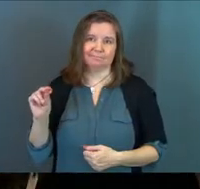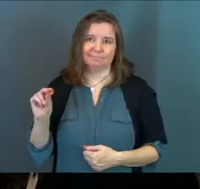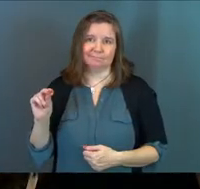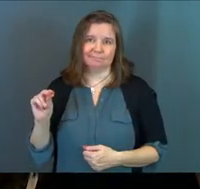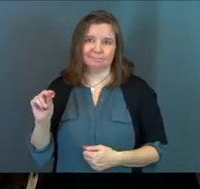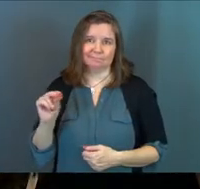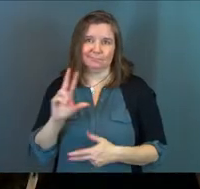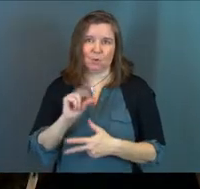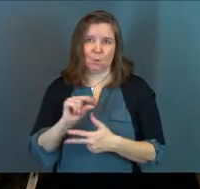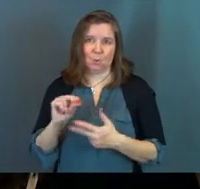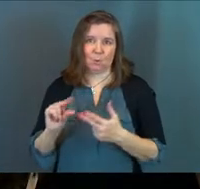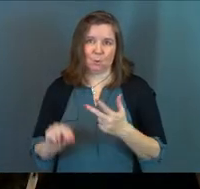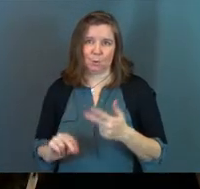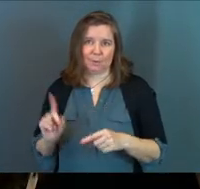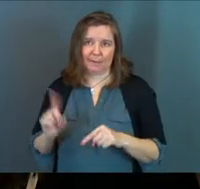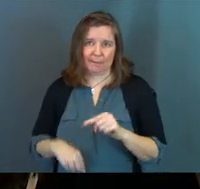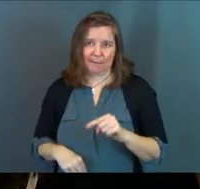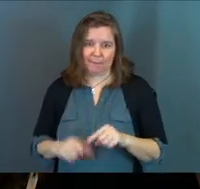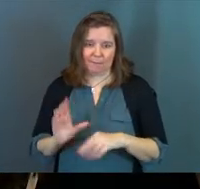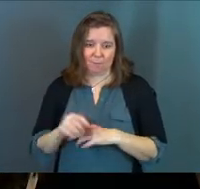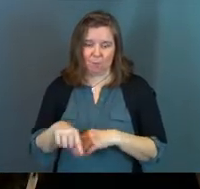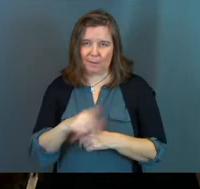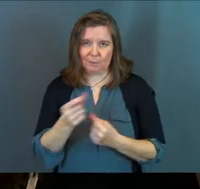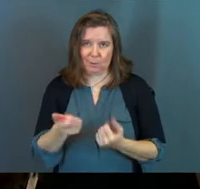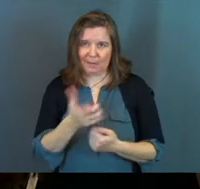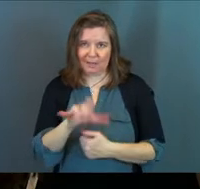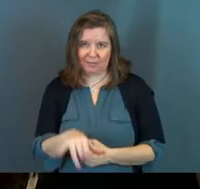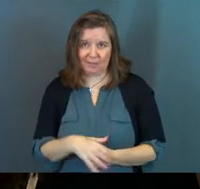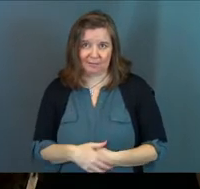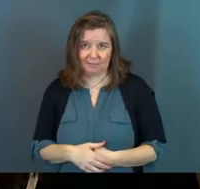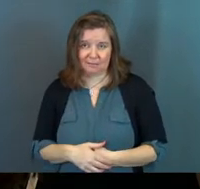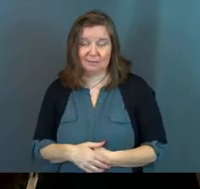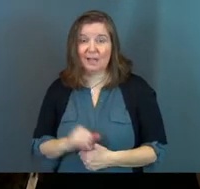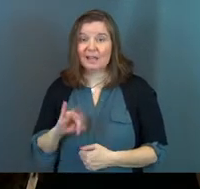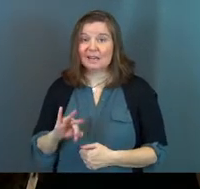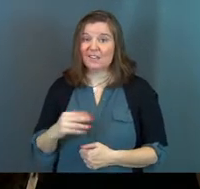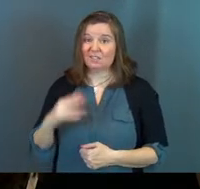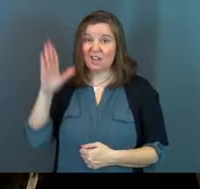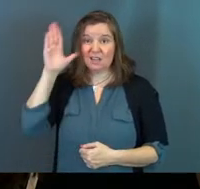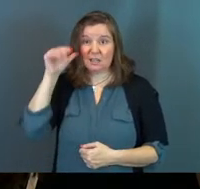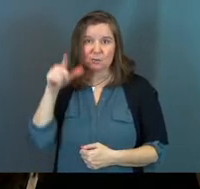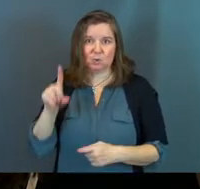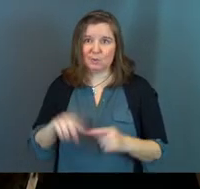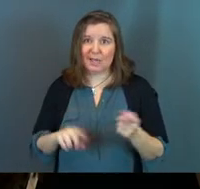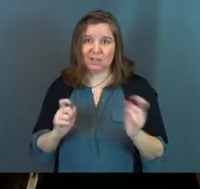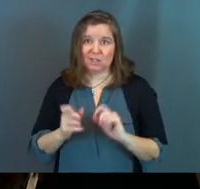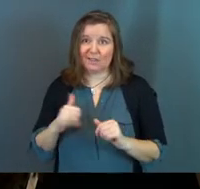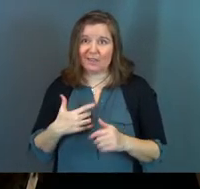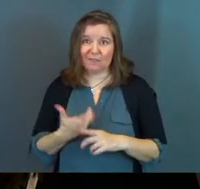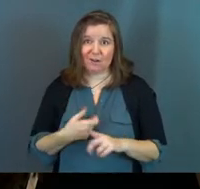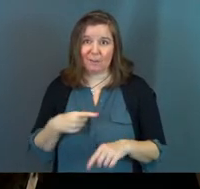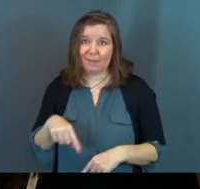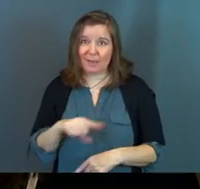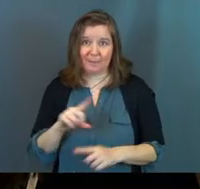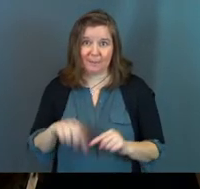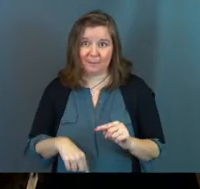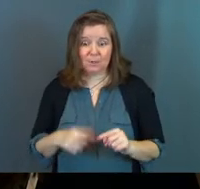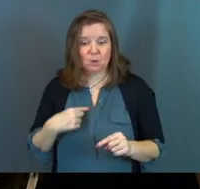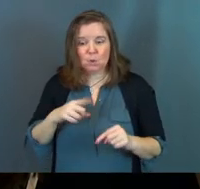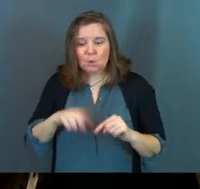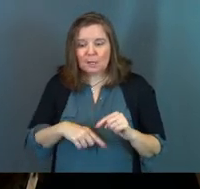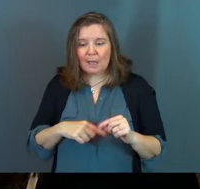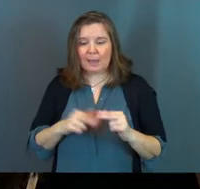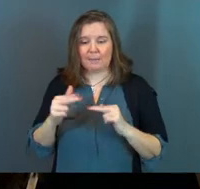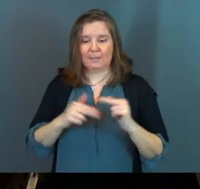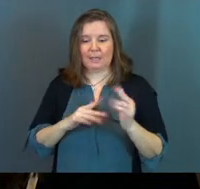to all of these questions. You can't make them do any of that. And if they're stubborn, you cannot change that out of them. You